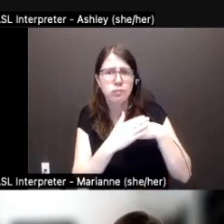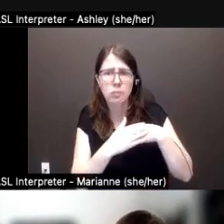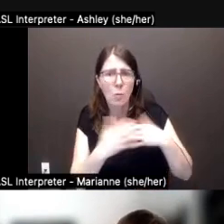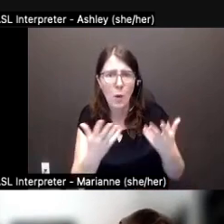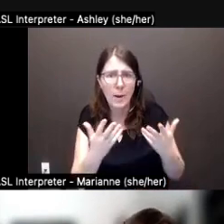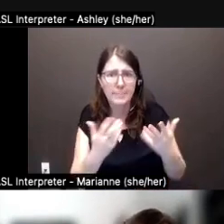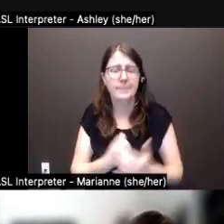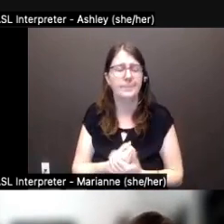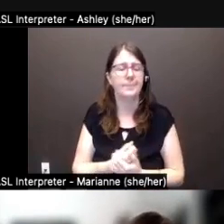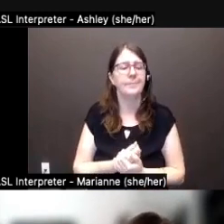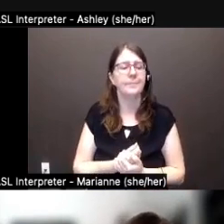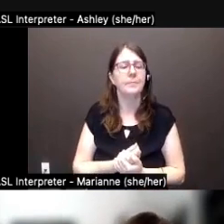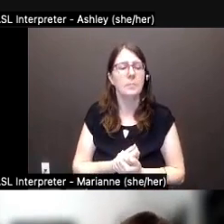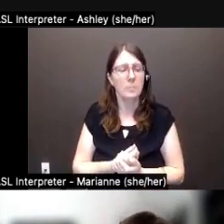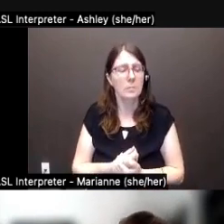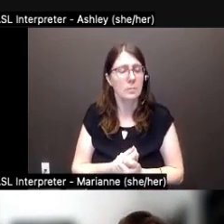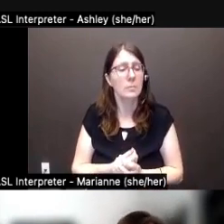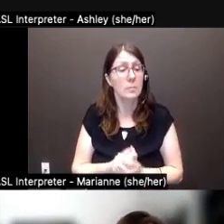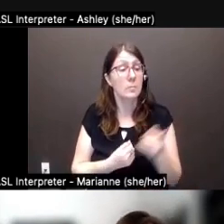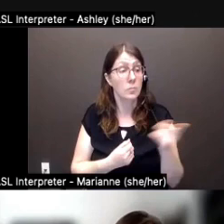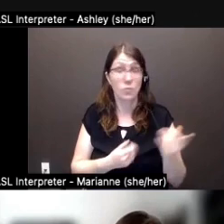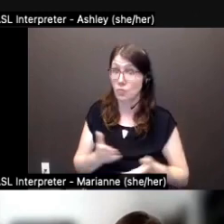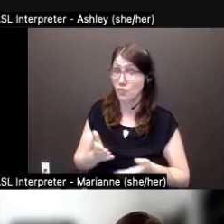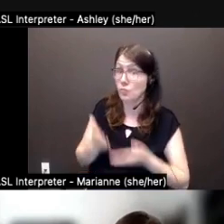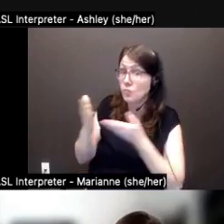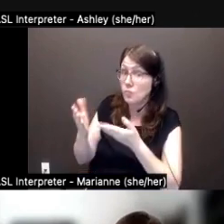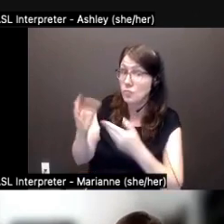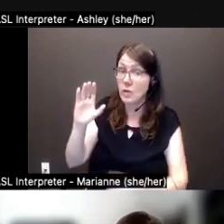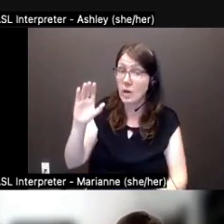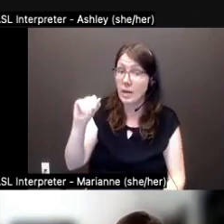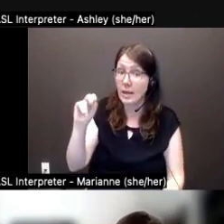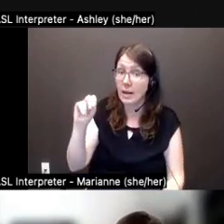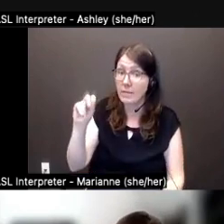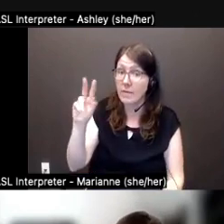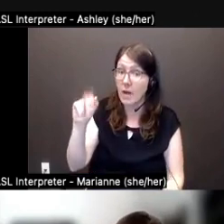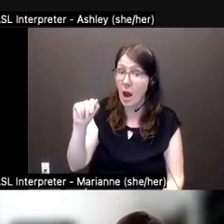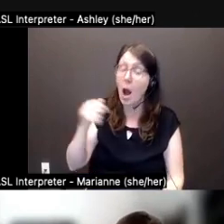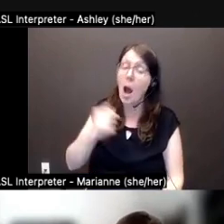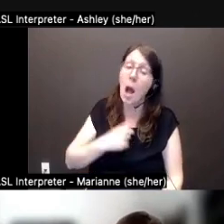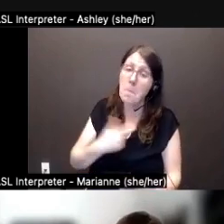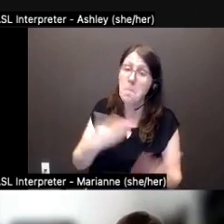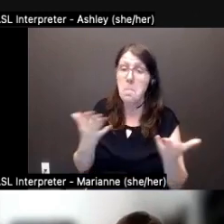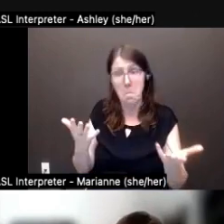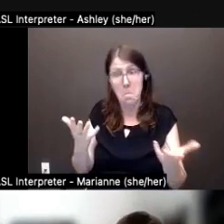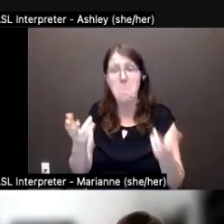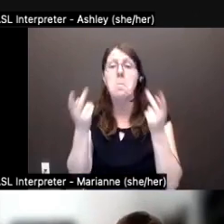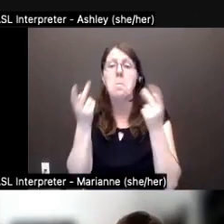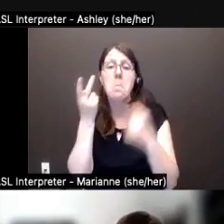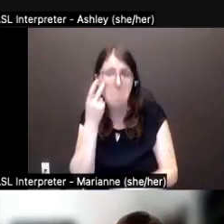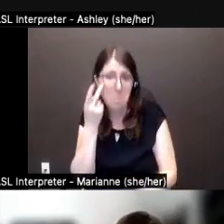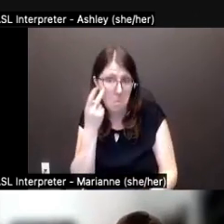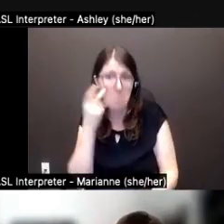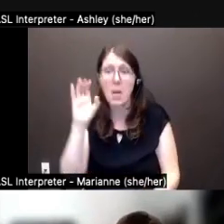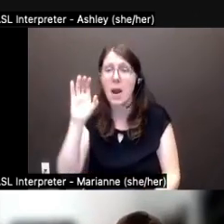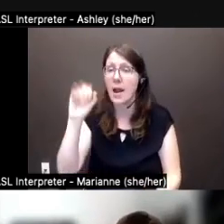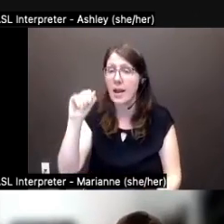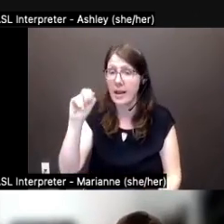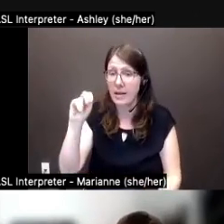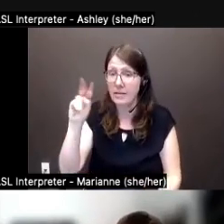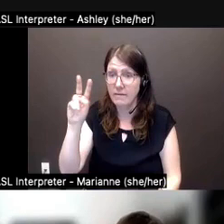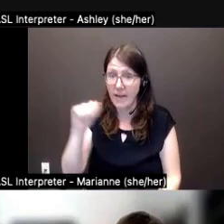I did look at Canva after speaking with Monica and her encouragement, and I